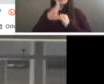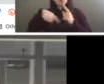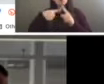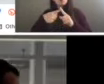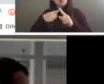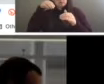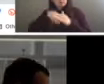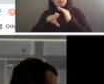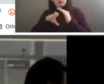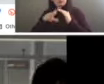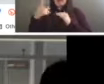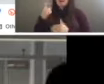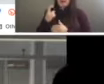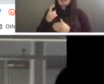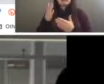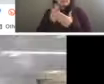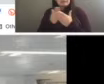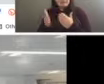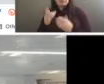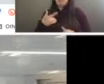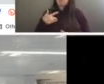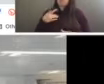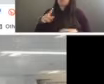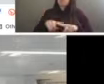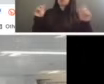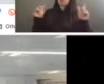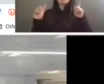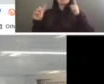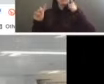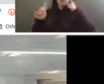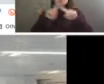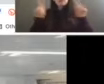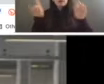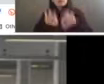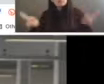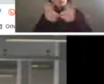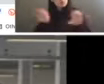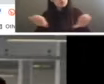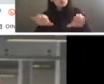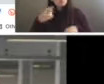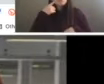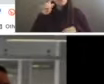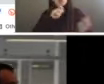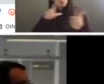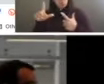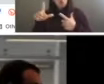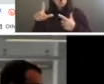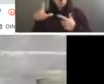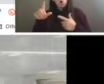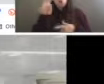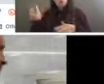may feel uncomfortable or unusual. But these things are important for all air travelers to ensure safety.